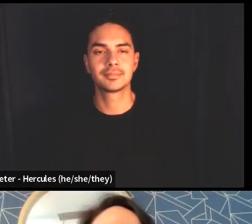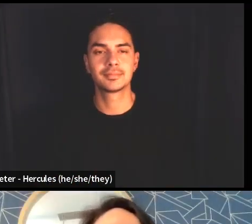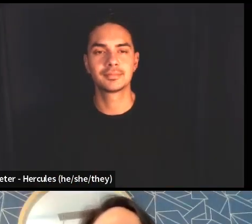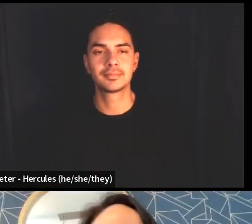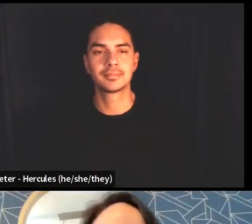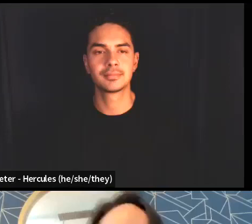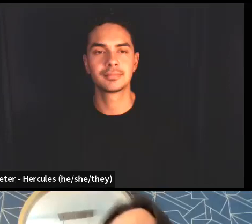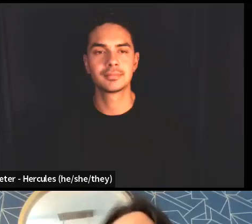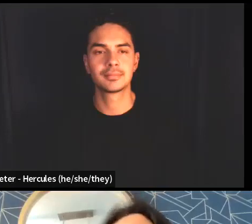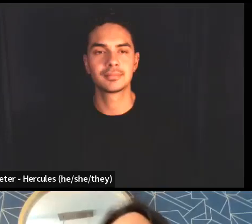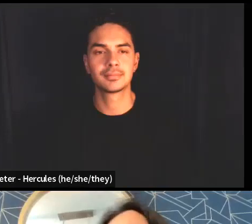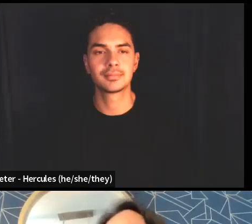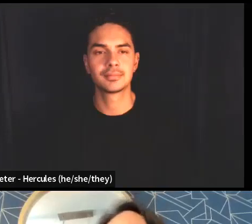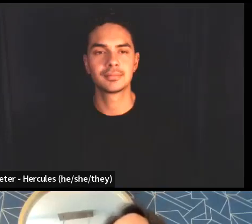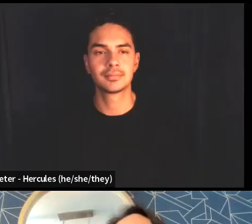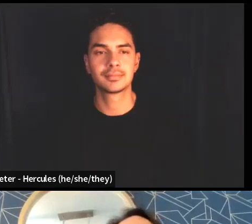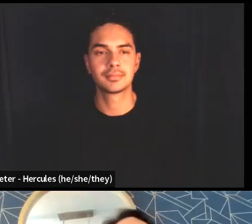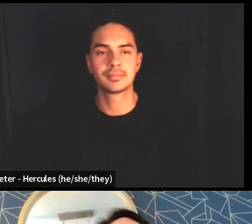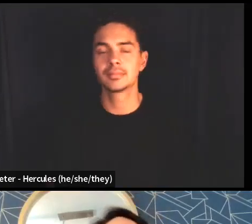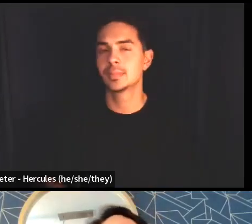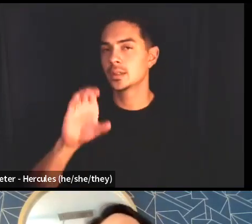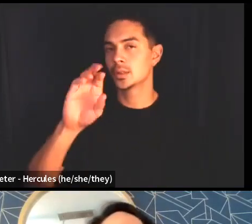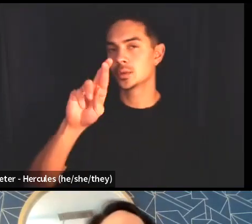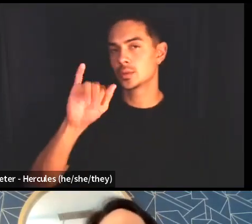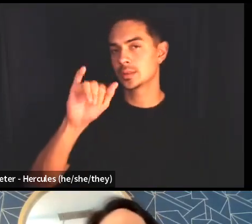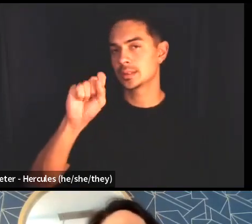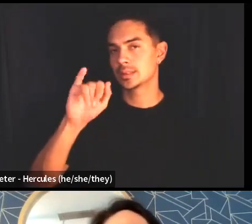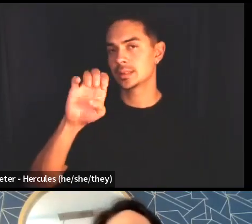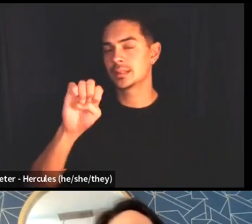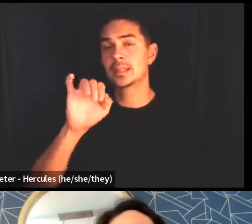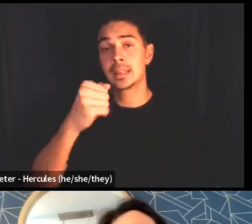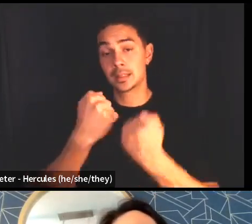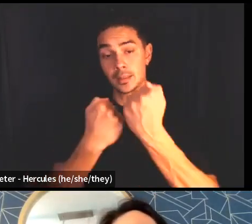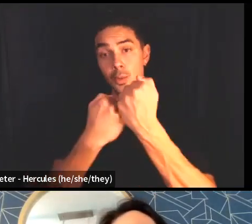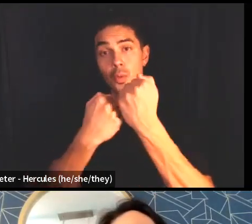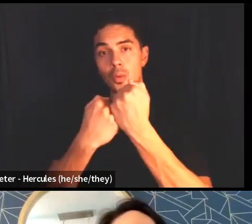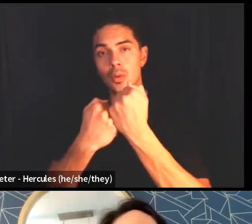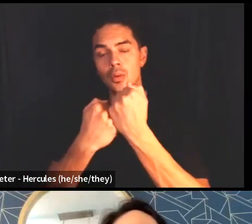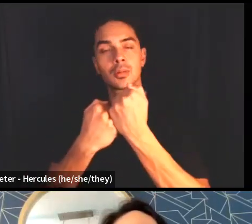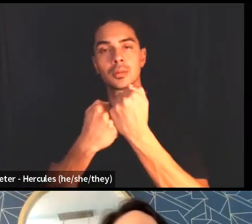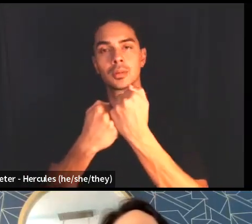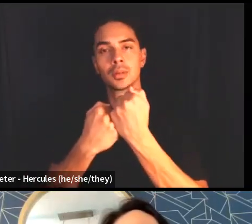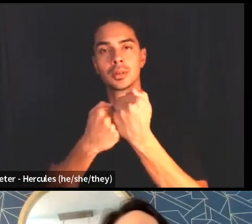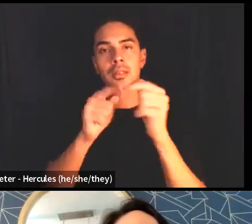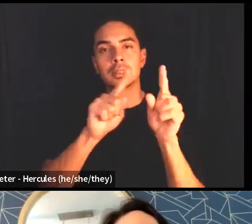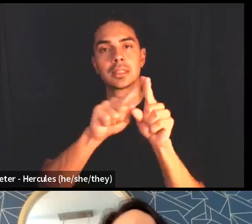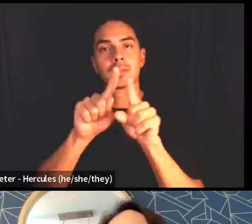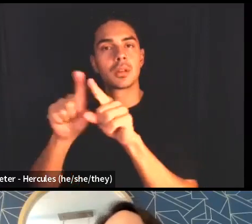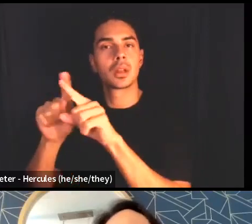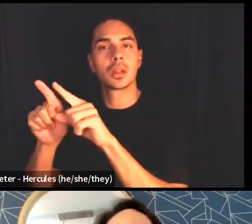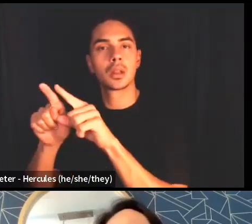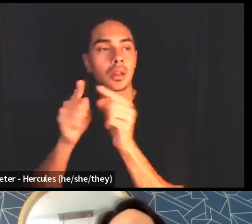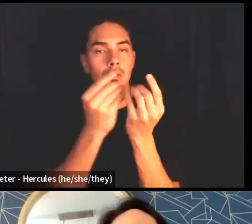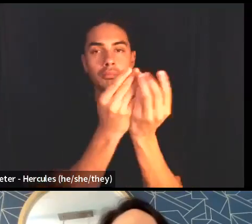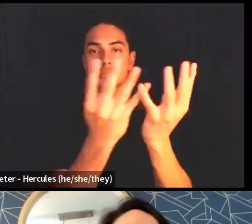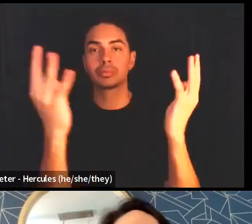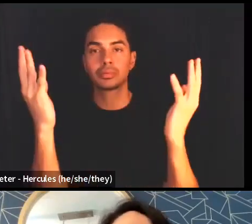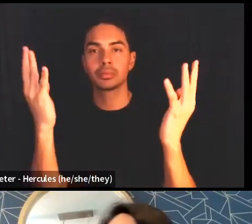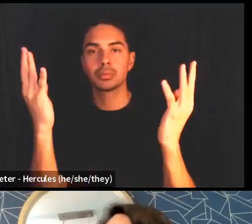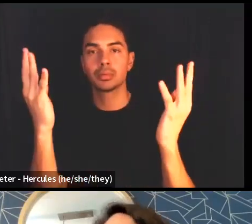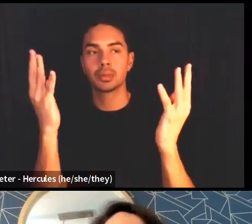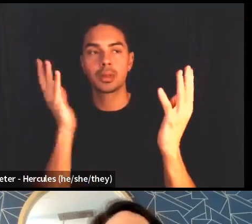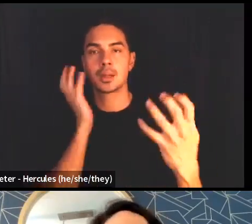Well, the support looks different for everybody, right? And that's part of it, is like, what, we don't all need the same things, right? We're not all